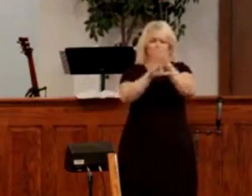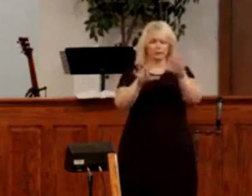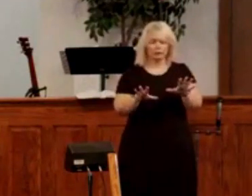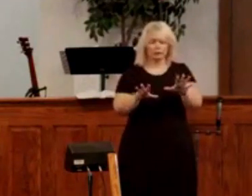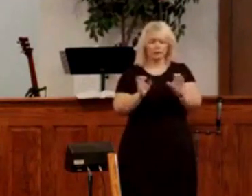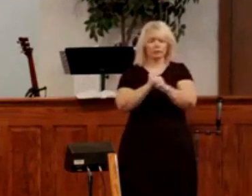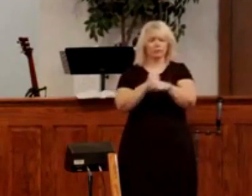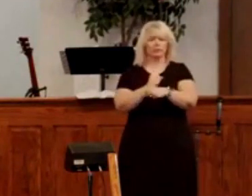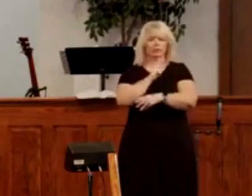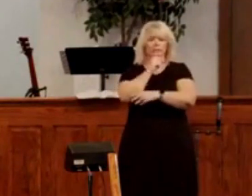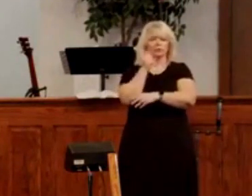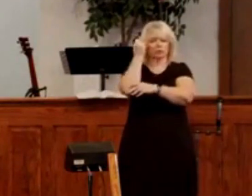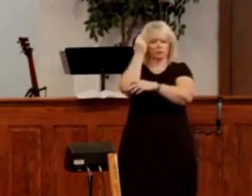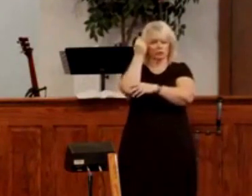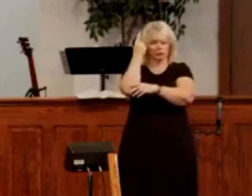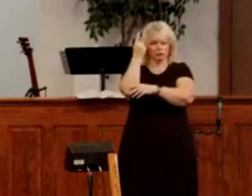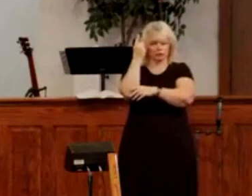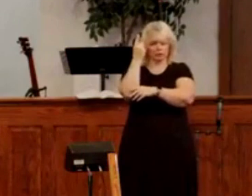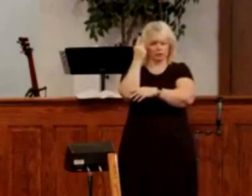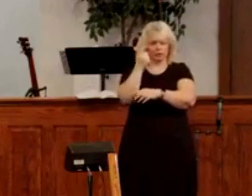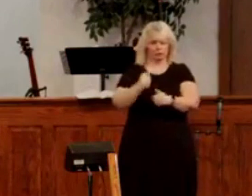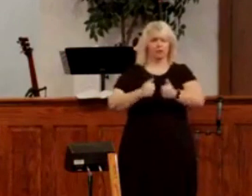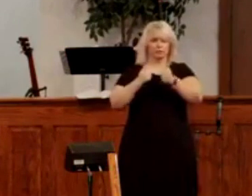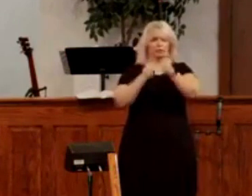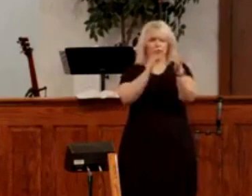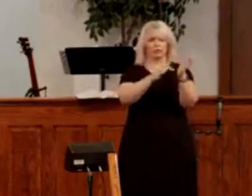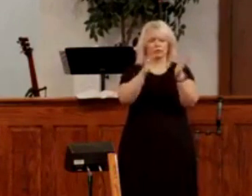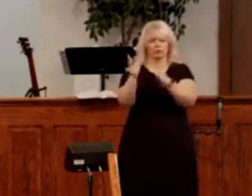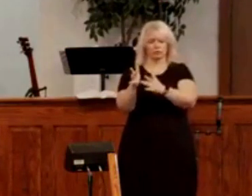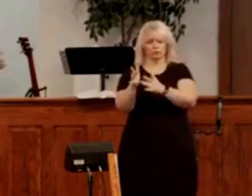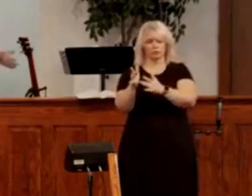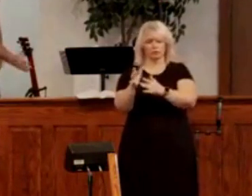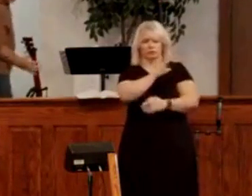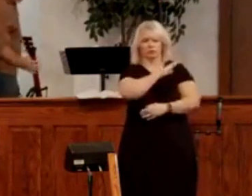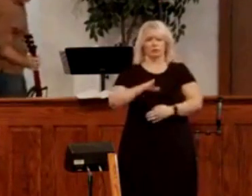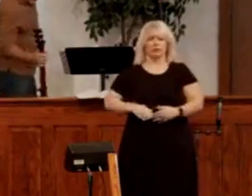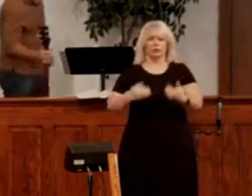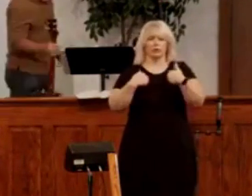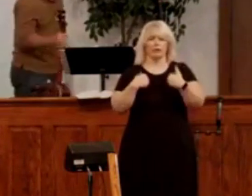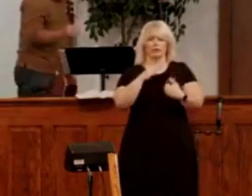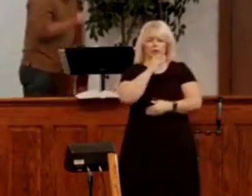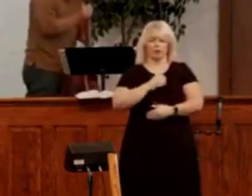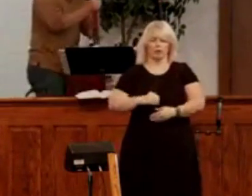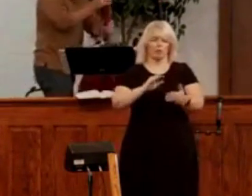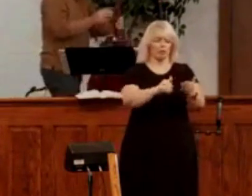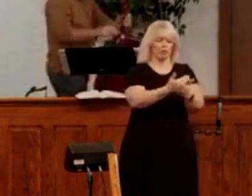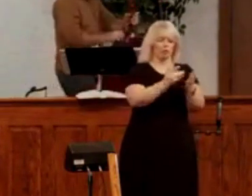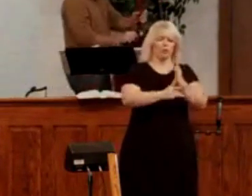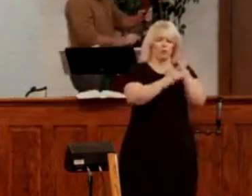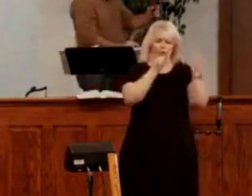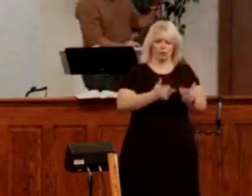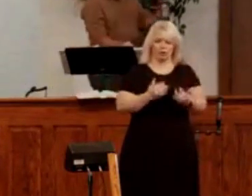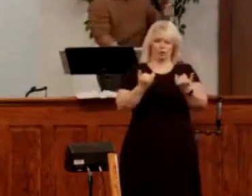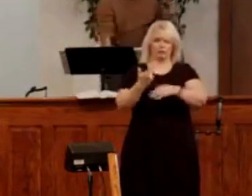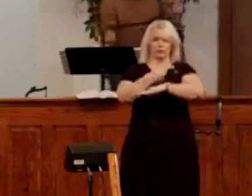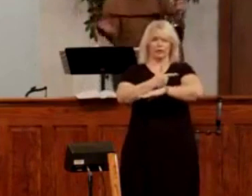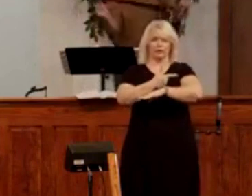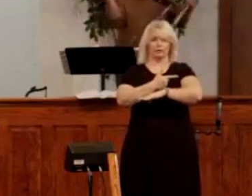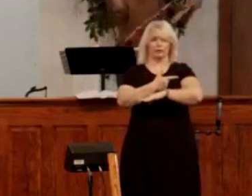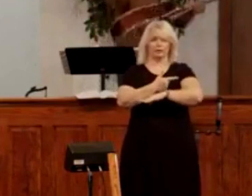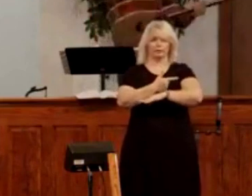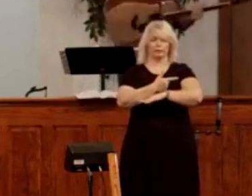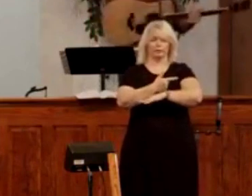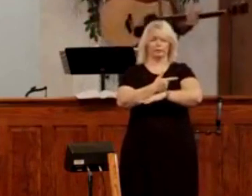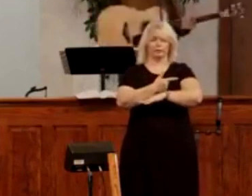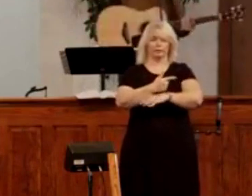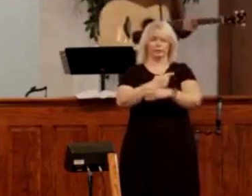sure you understand right here and right now if you're a follower of Jesus Christ or not. Do you have the old heart or do you have the new heart? Today you can have that transplant.